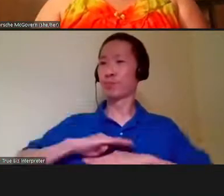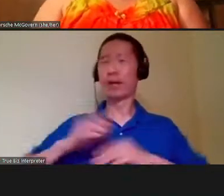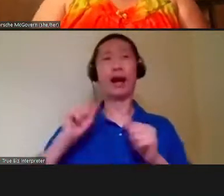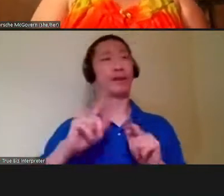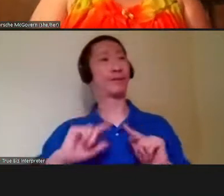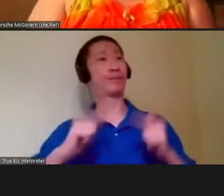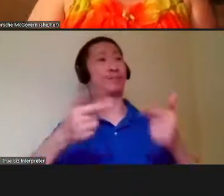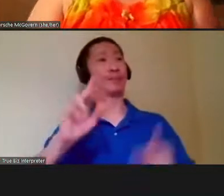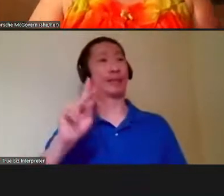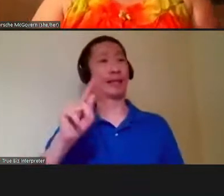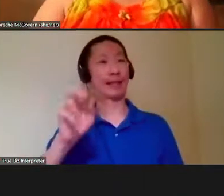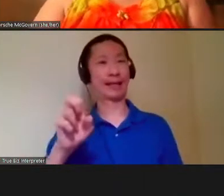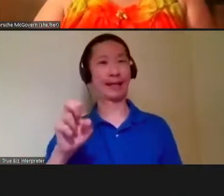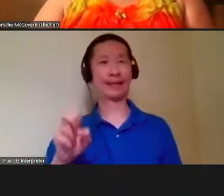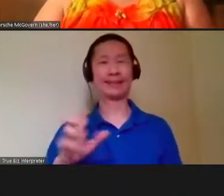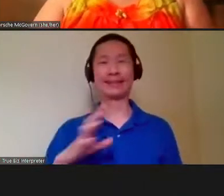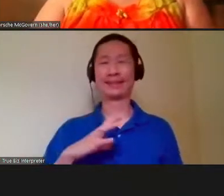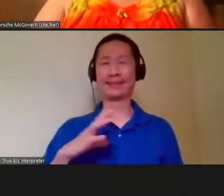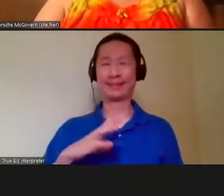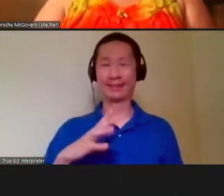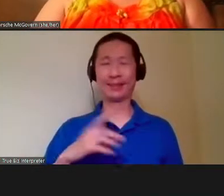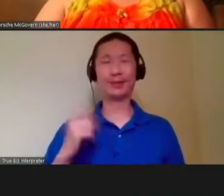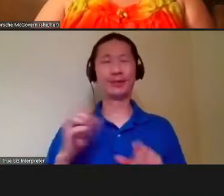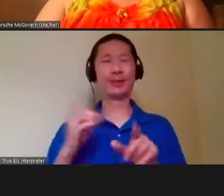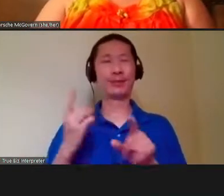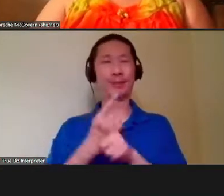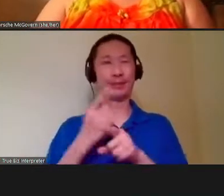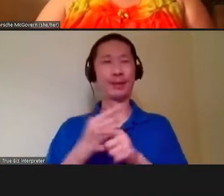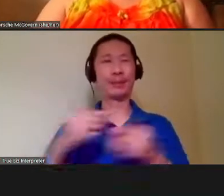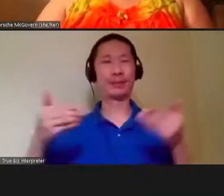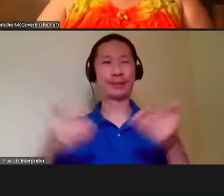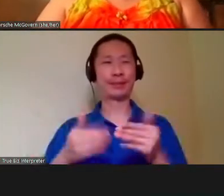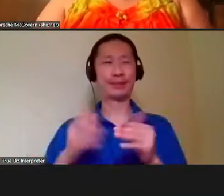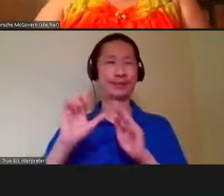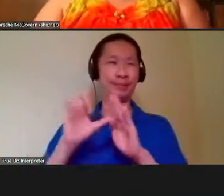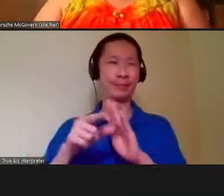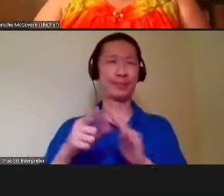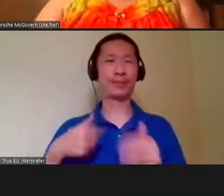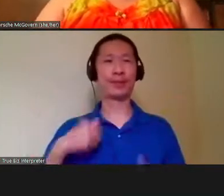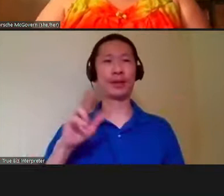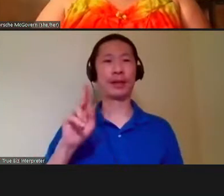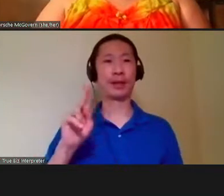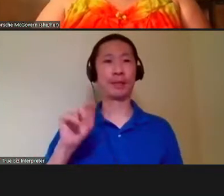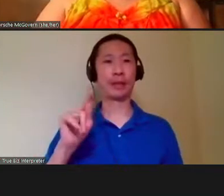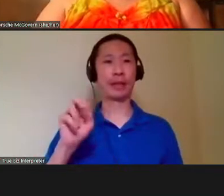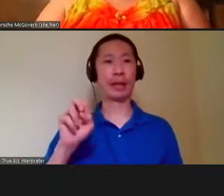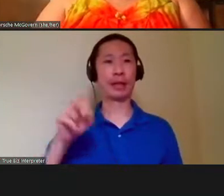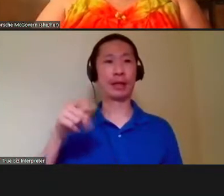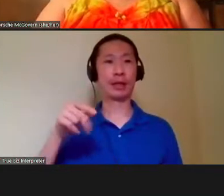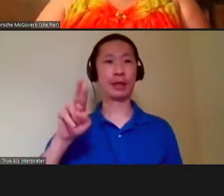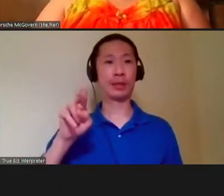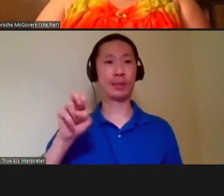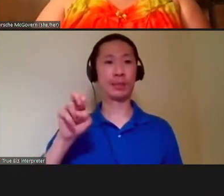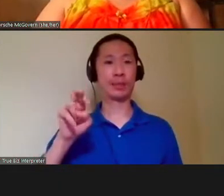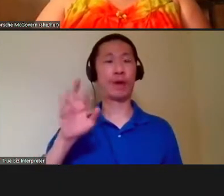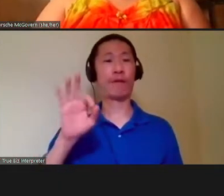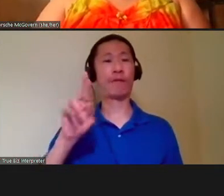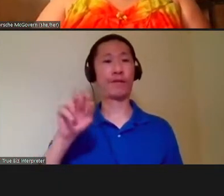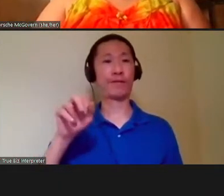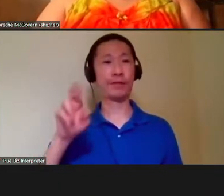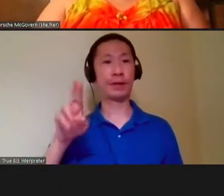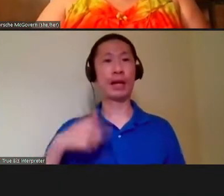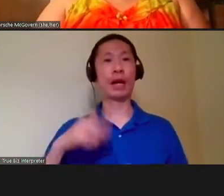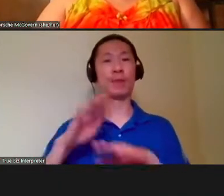Kate. We'll do proper intros and the check-in, but yeah, and I'm Kate Freer. As I said, I'm on Lenape